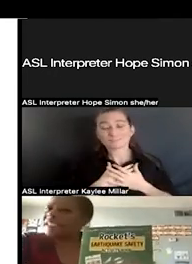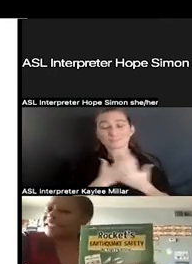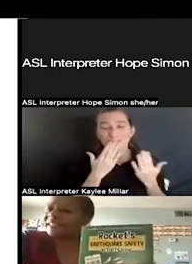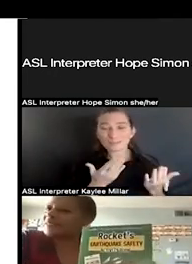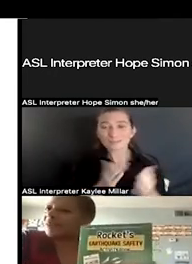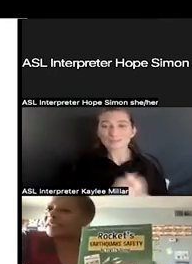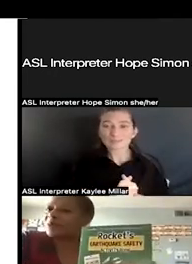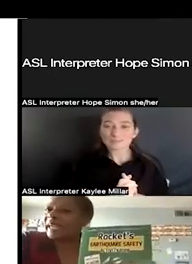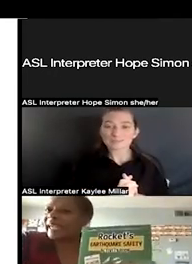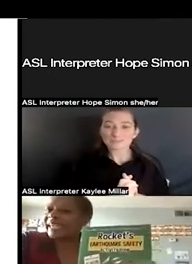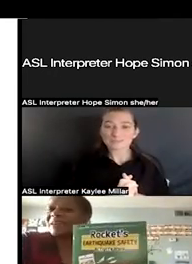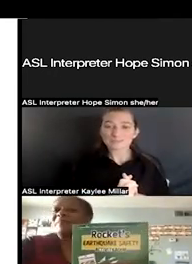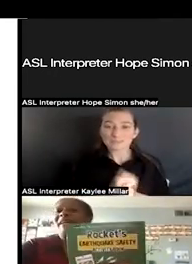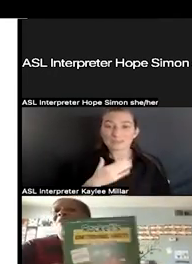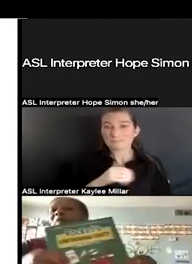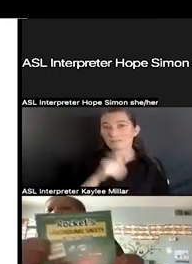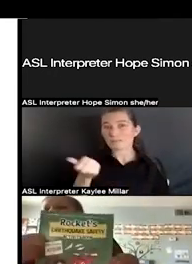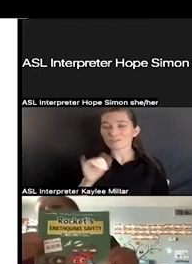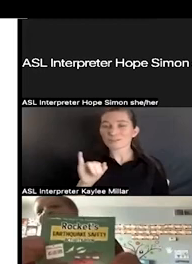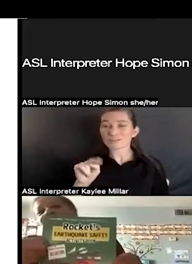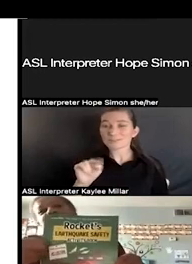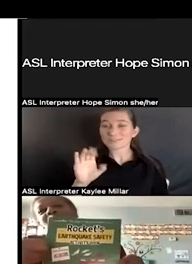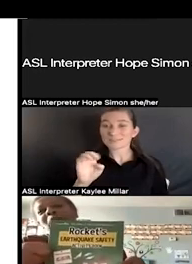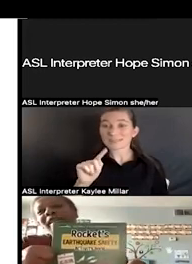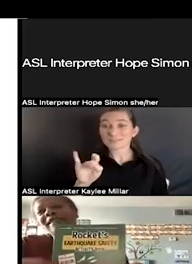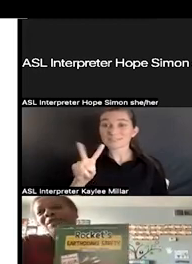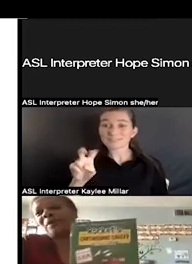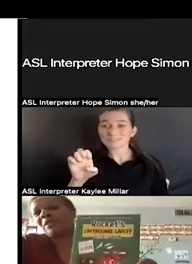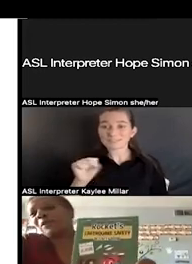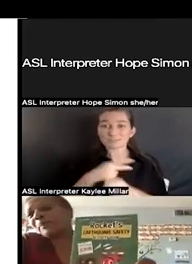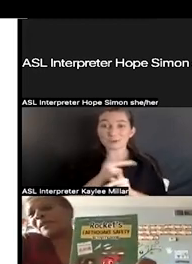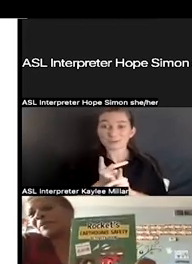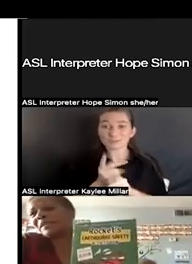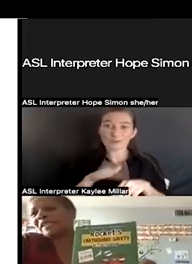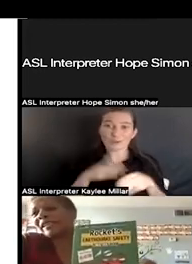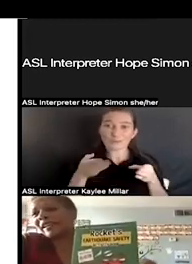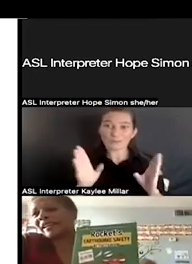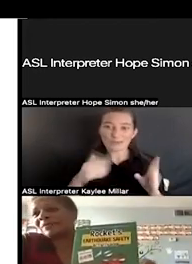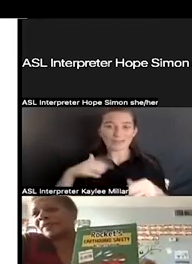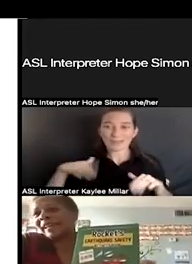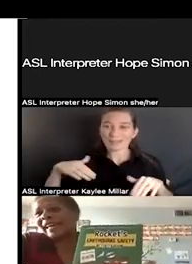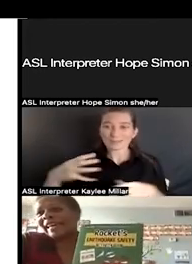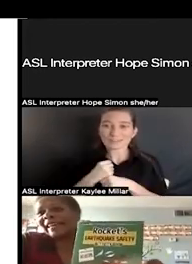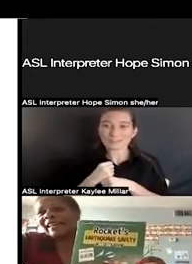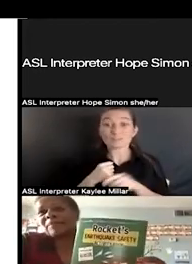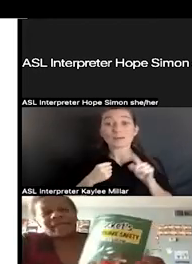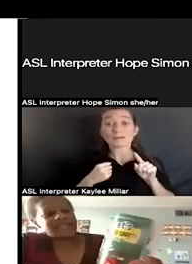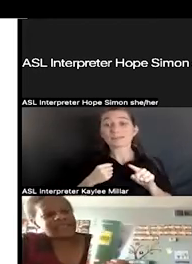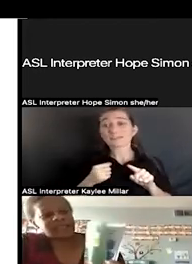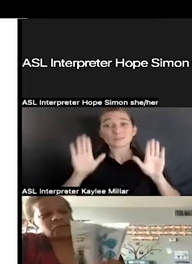my other incentives are on the way, but we get to work in this wonderful book, which they love.